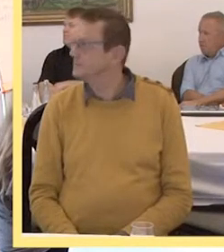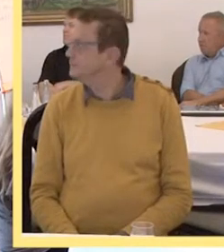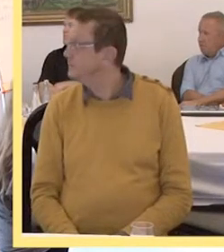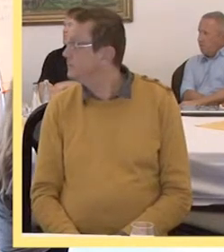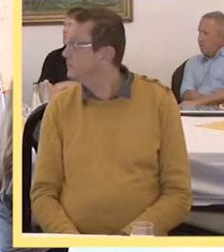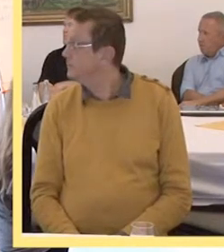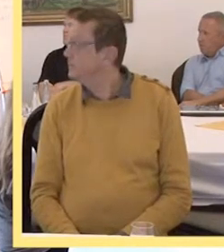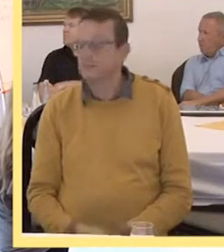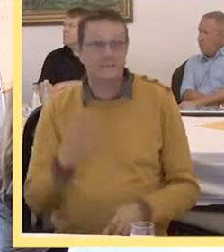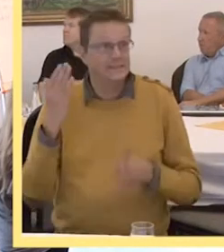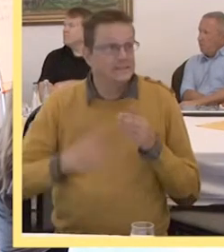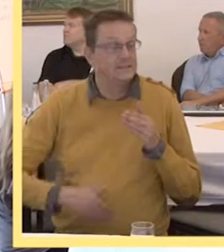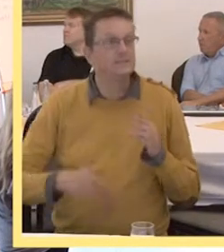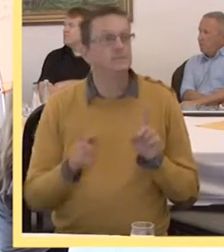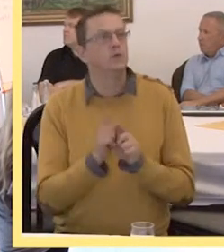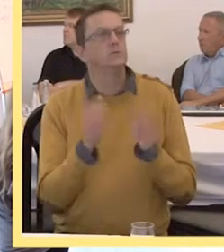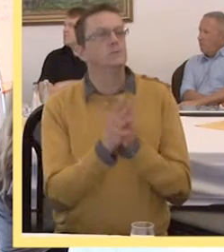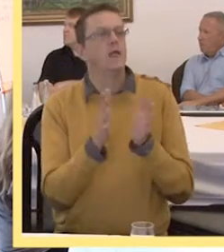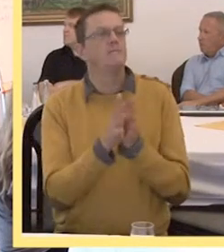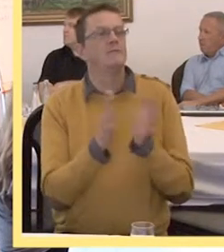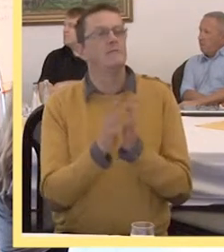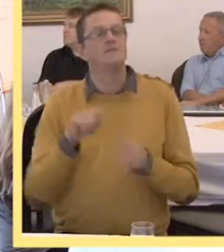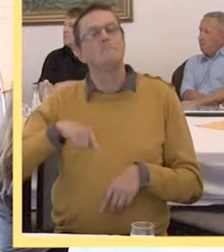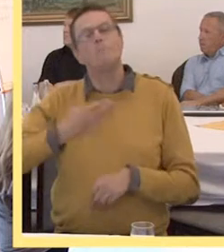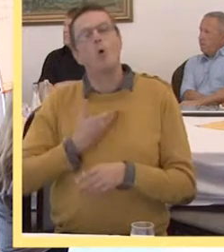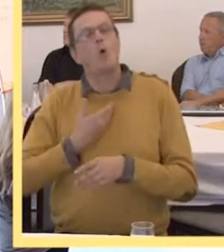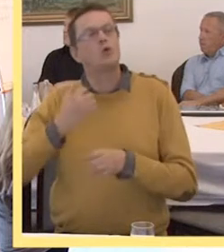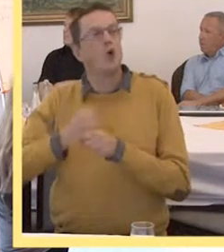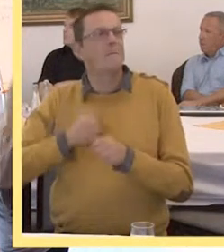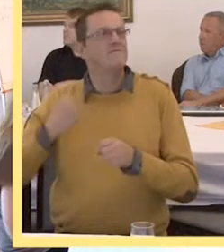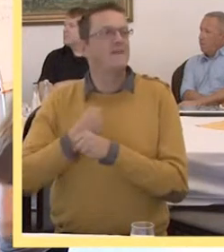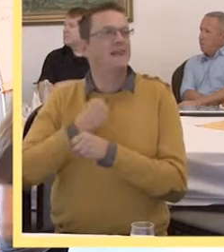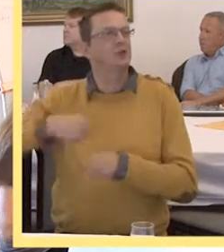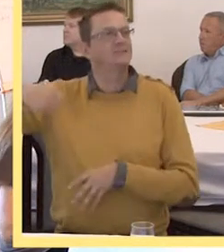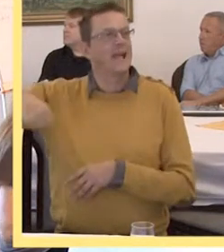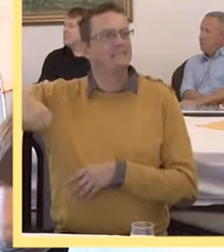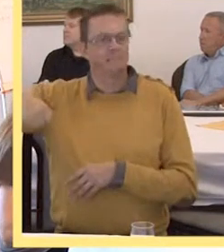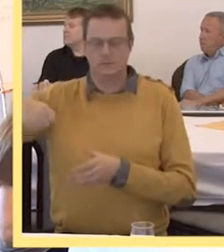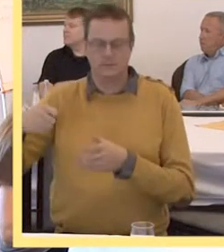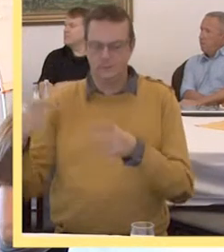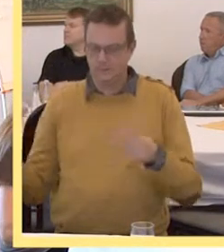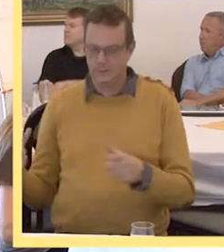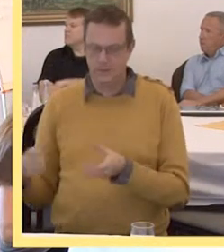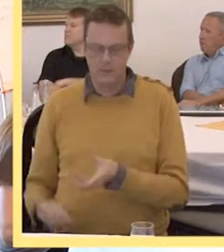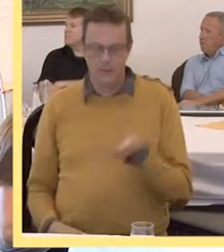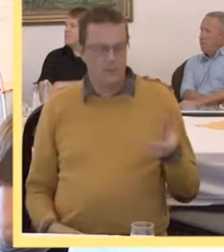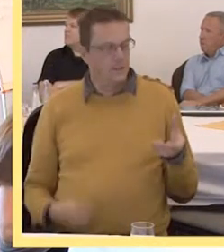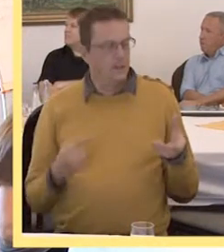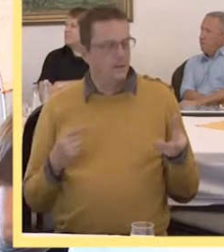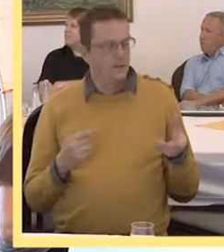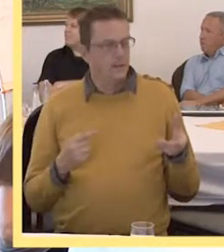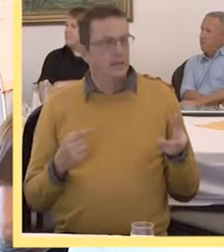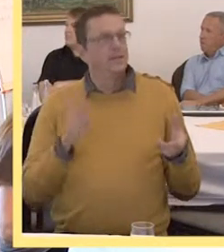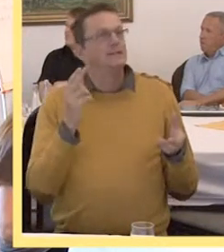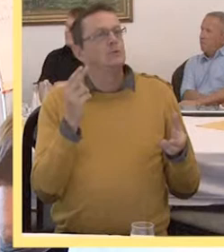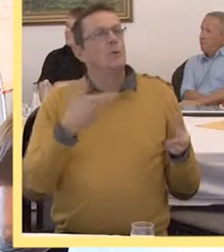At last, I would like to show what we're trying to do with the toolbox. So, as I mentioned before, we are